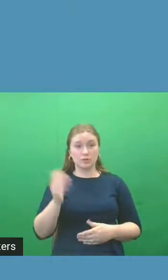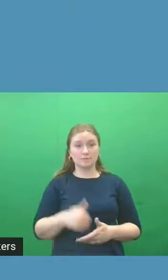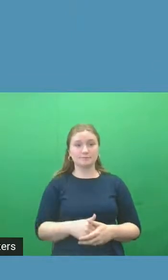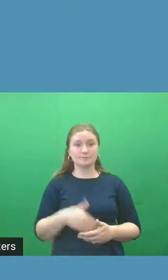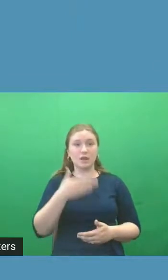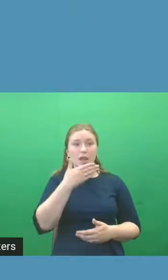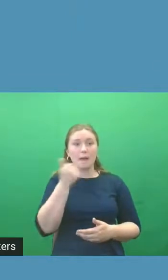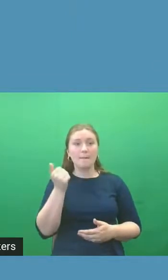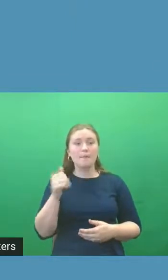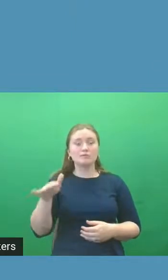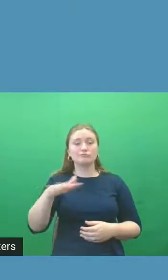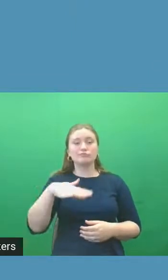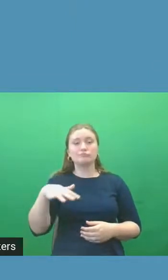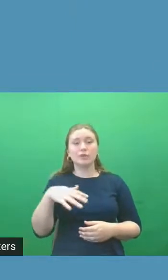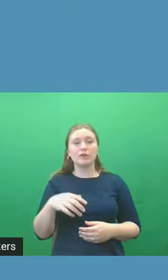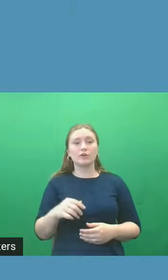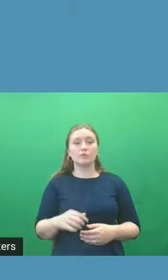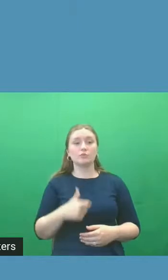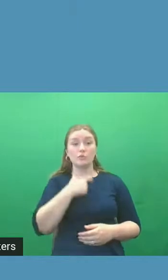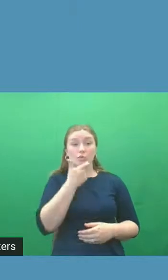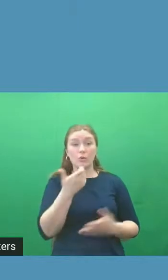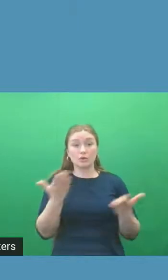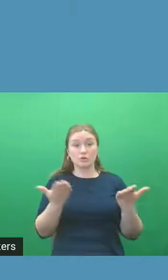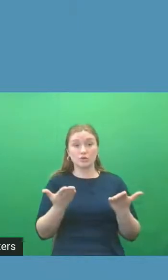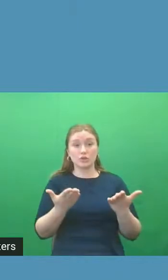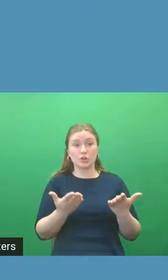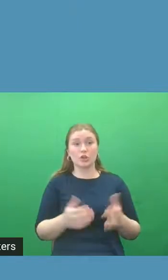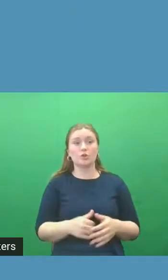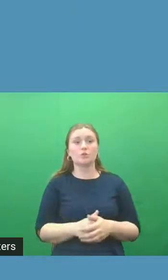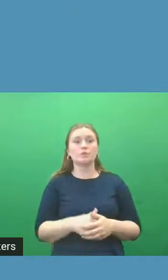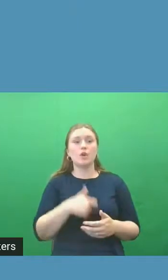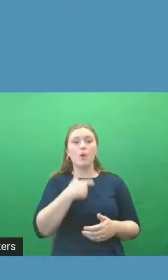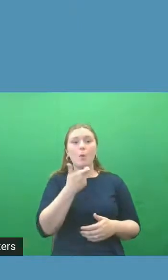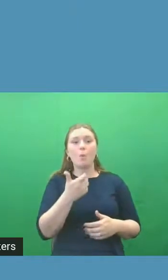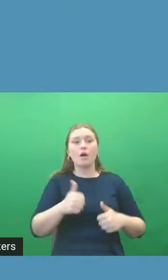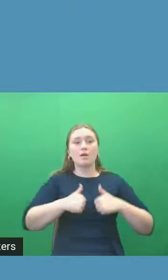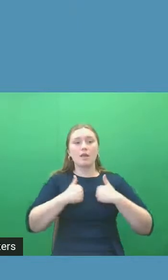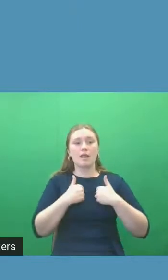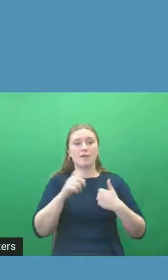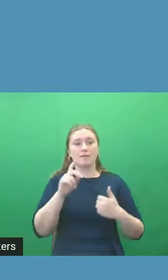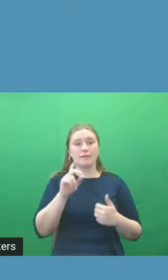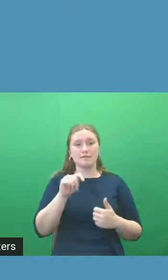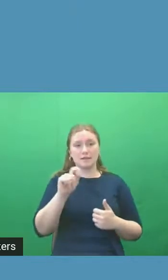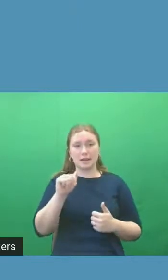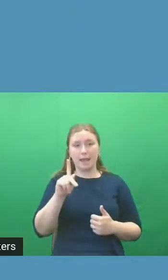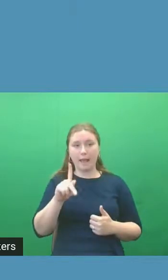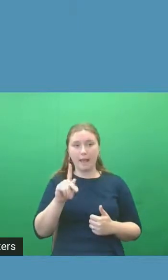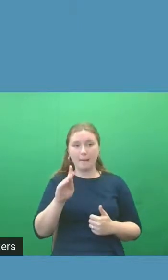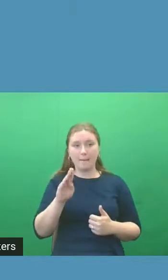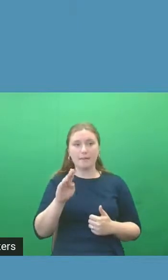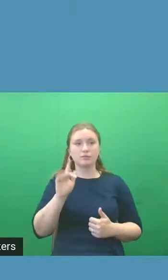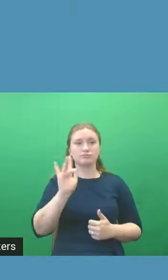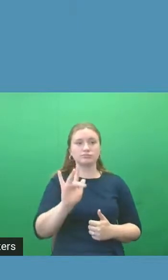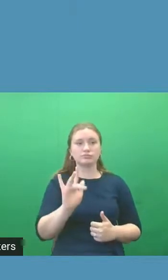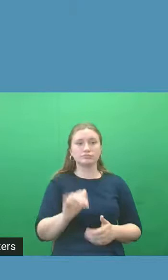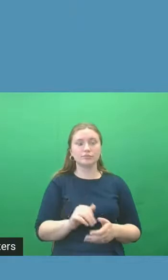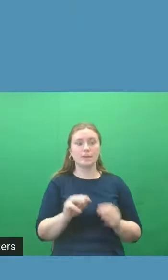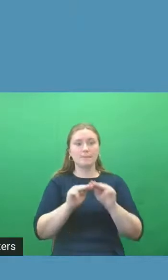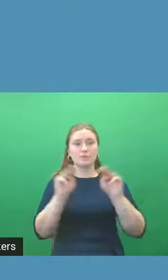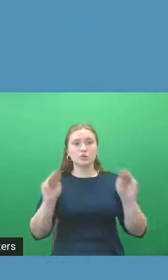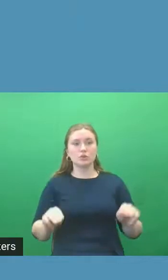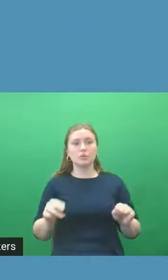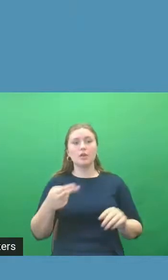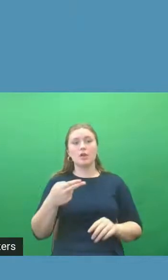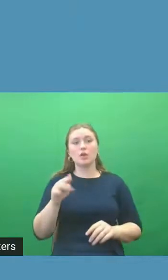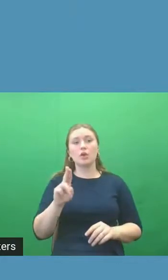real time is on the Museum Learning Hub website under the Watch Live tab at museum-hub.org. Here you'll be able to see